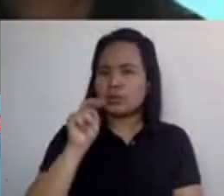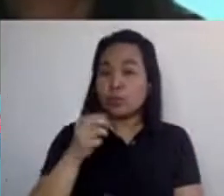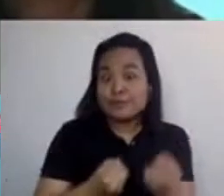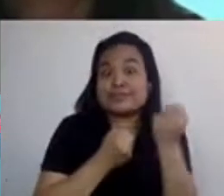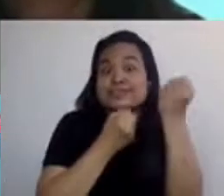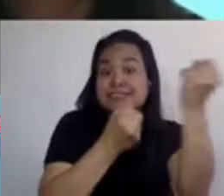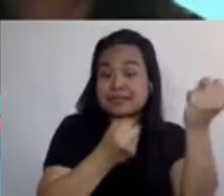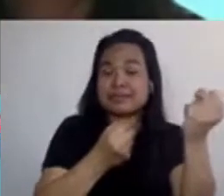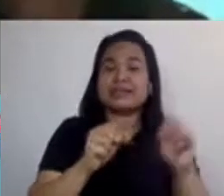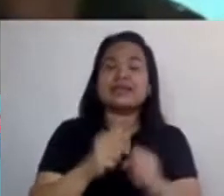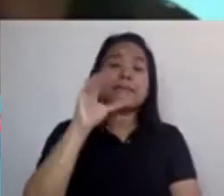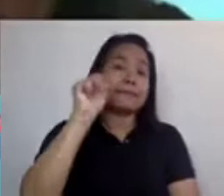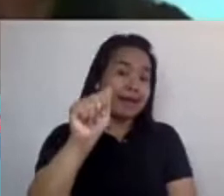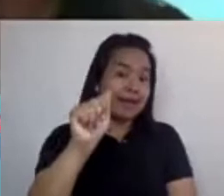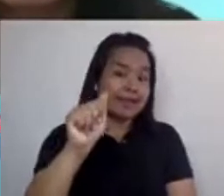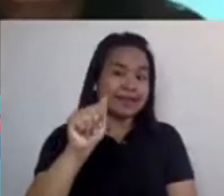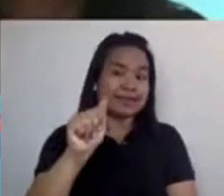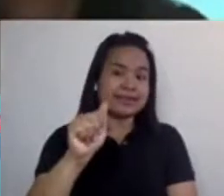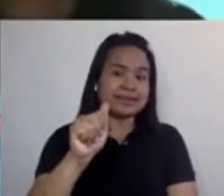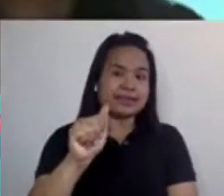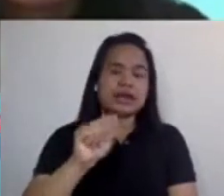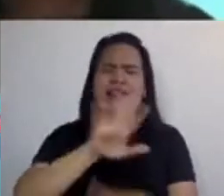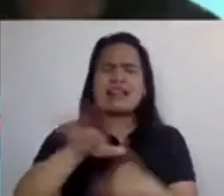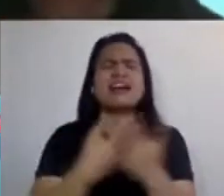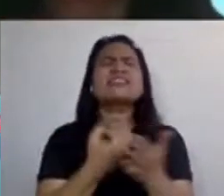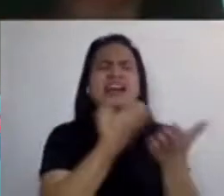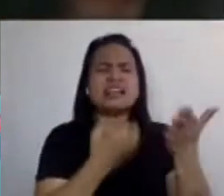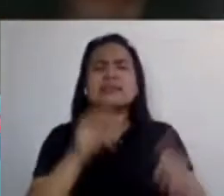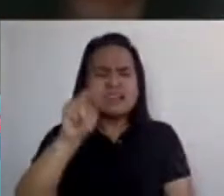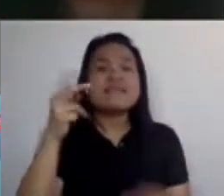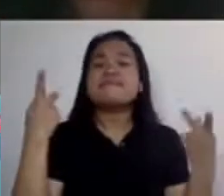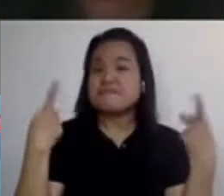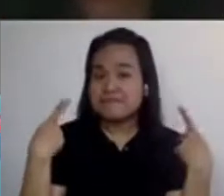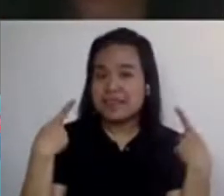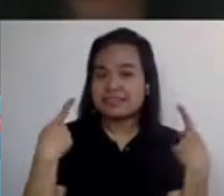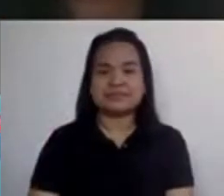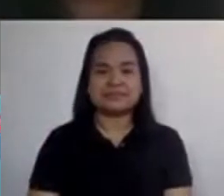of these elements should be present in your material.